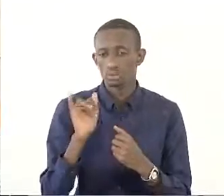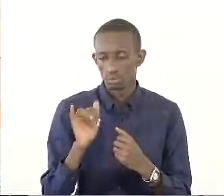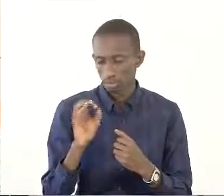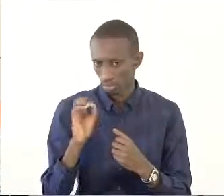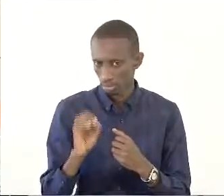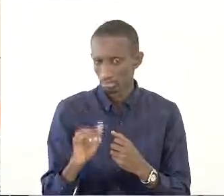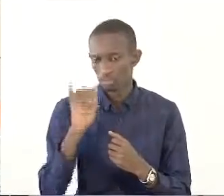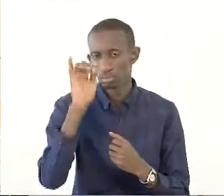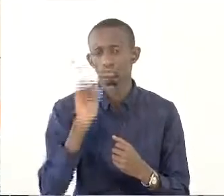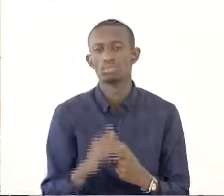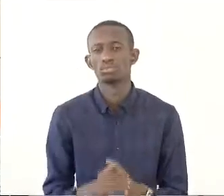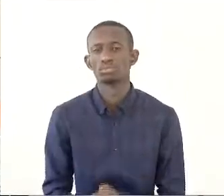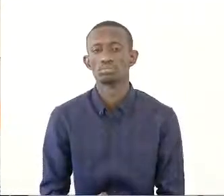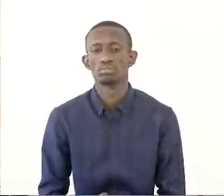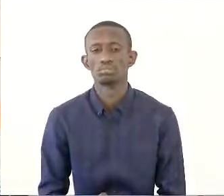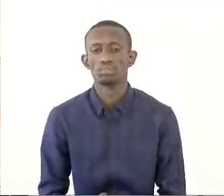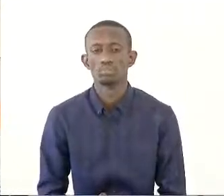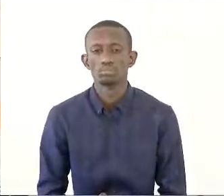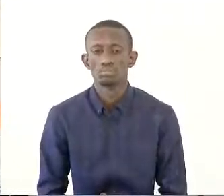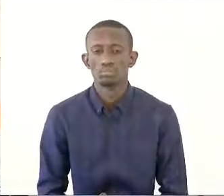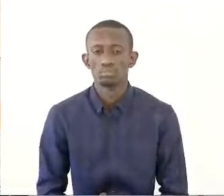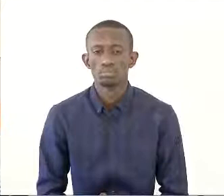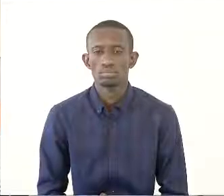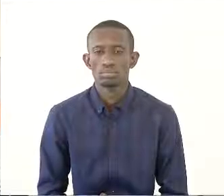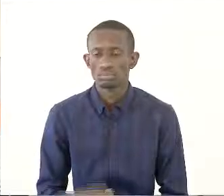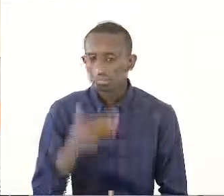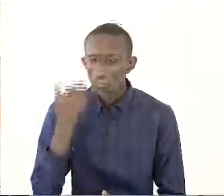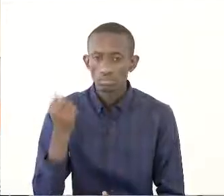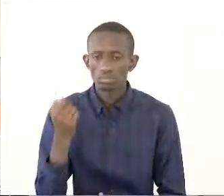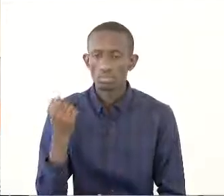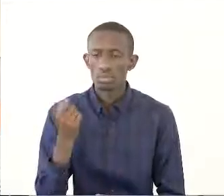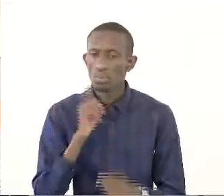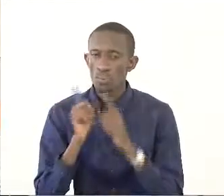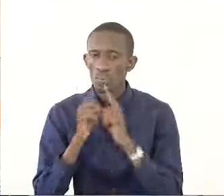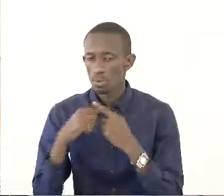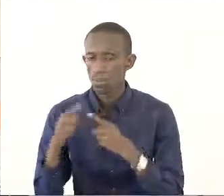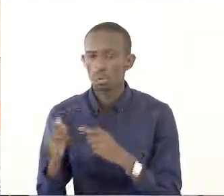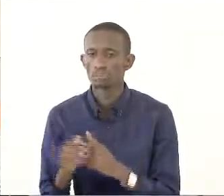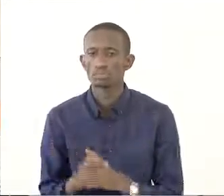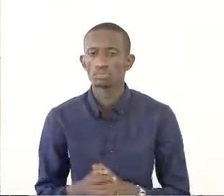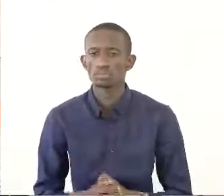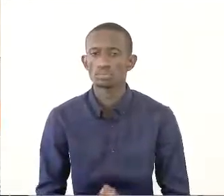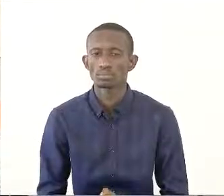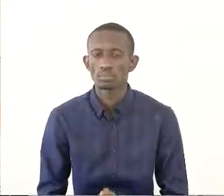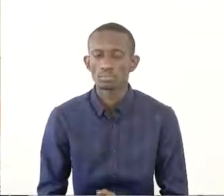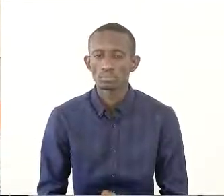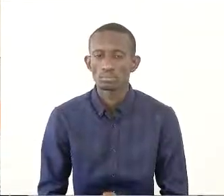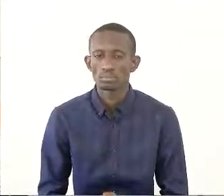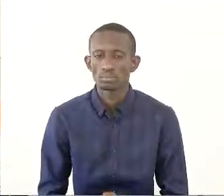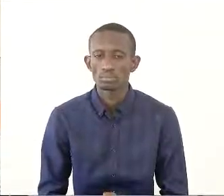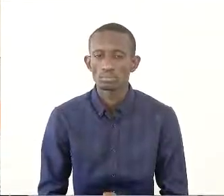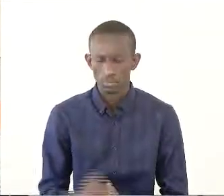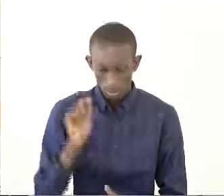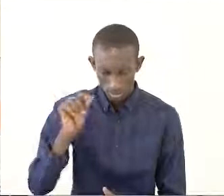1 on x and 0 on y. It's better to use a different color. You have this one. Okay. The